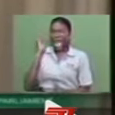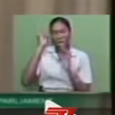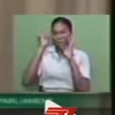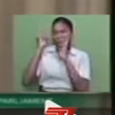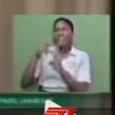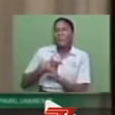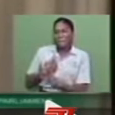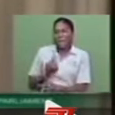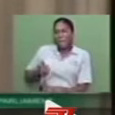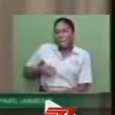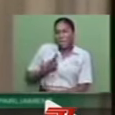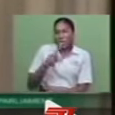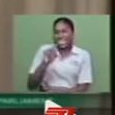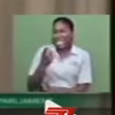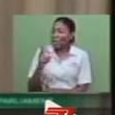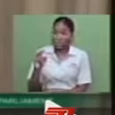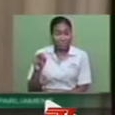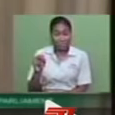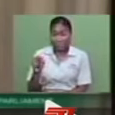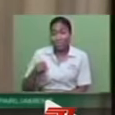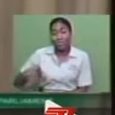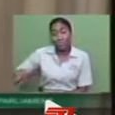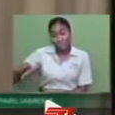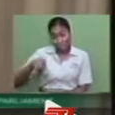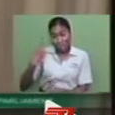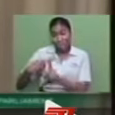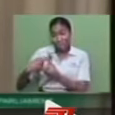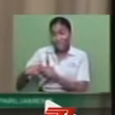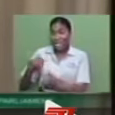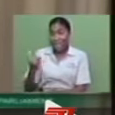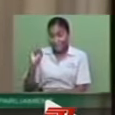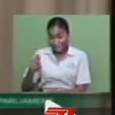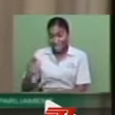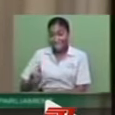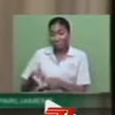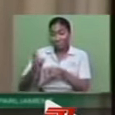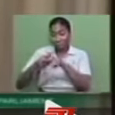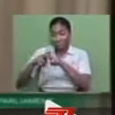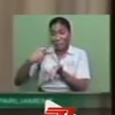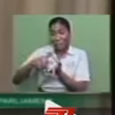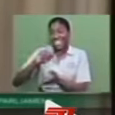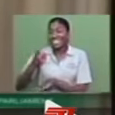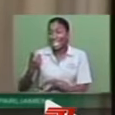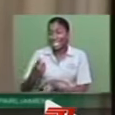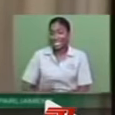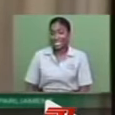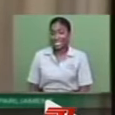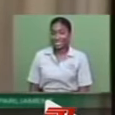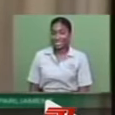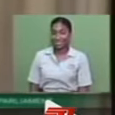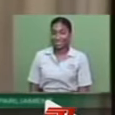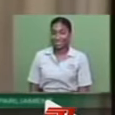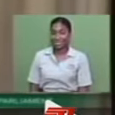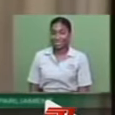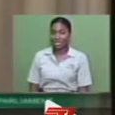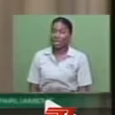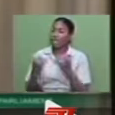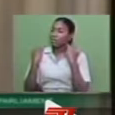Public. At the moment, no valuator has the power to go into someone's home without their